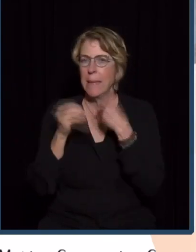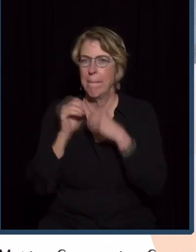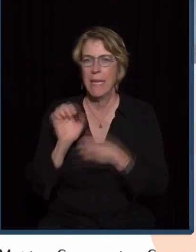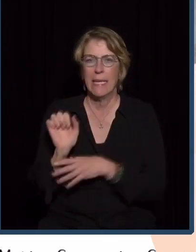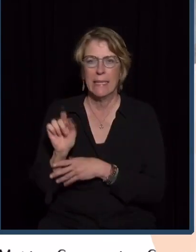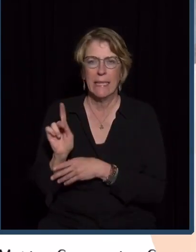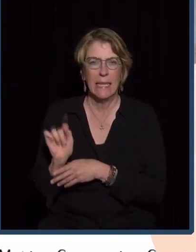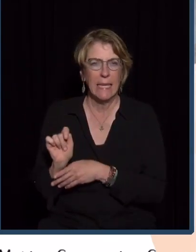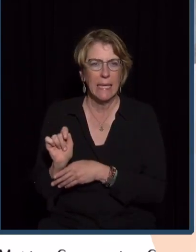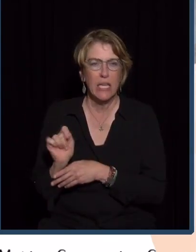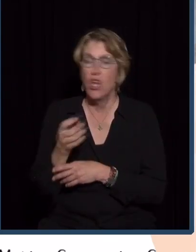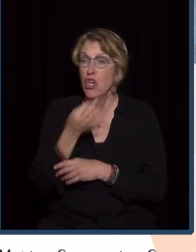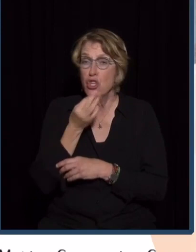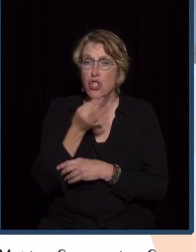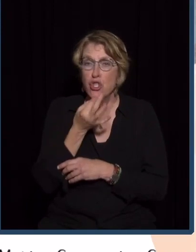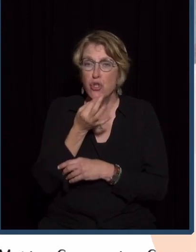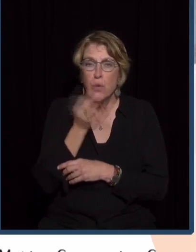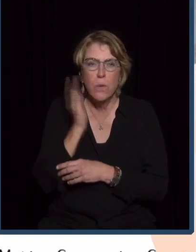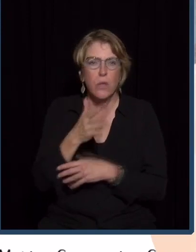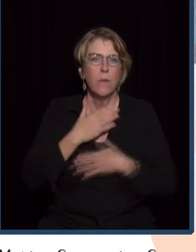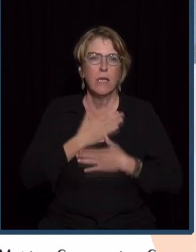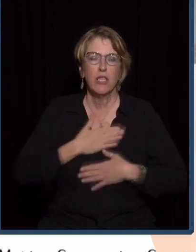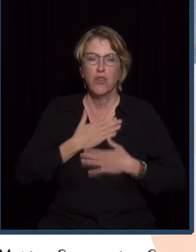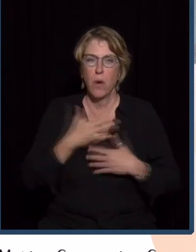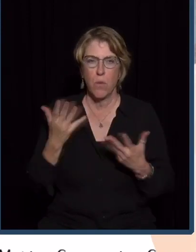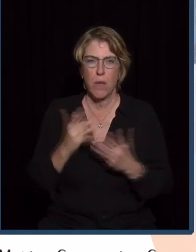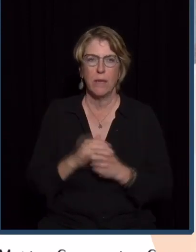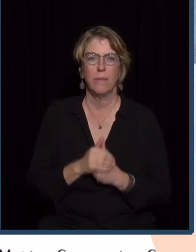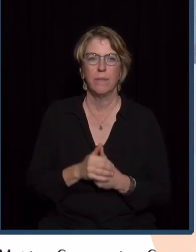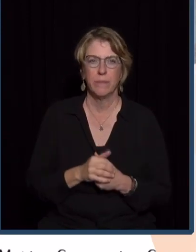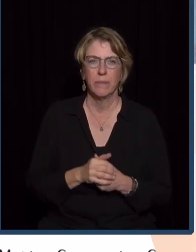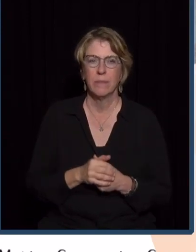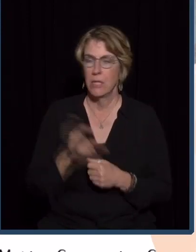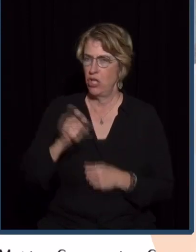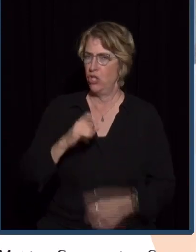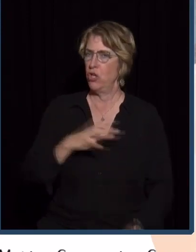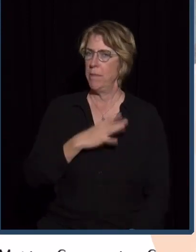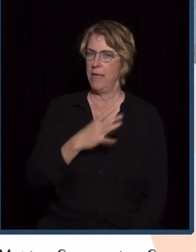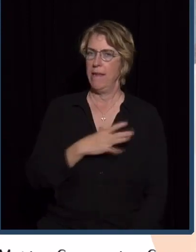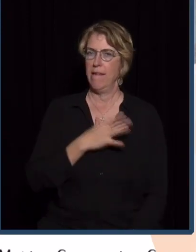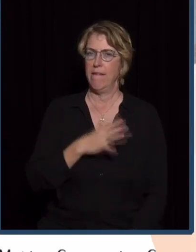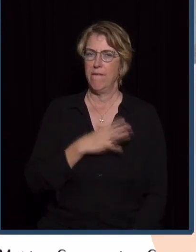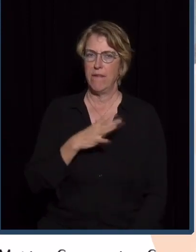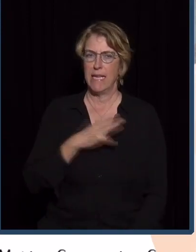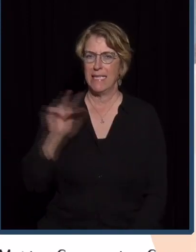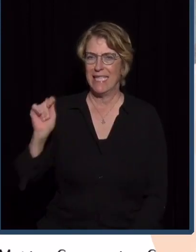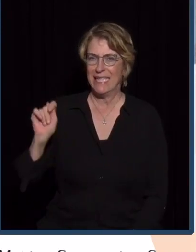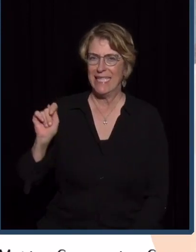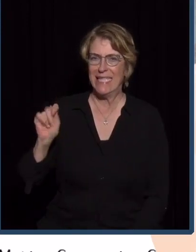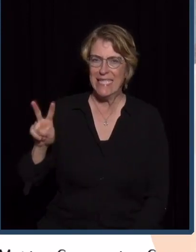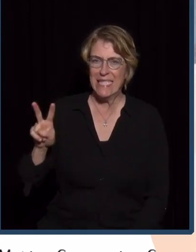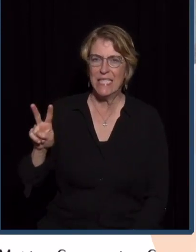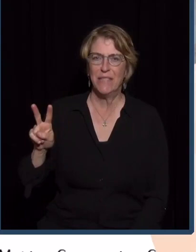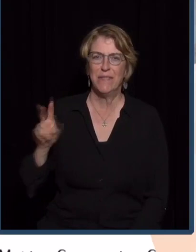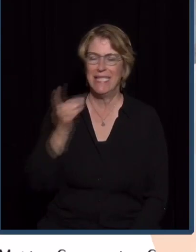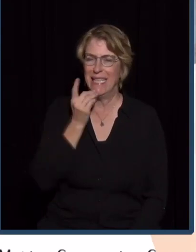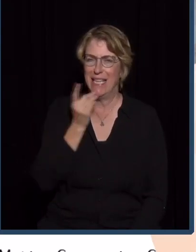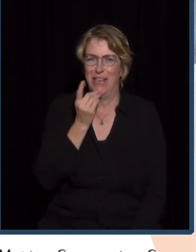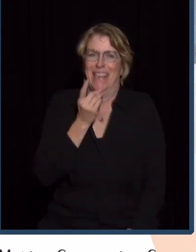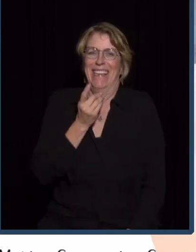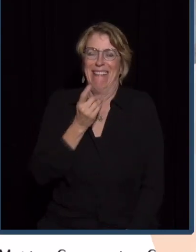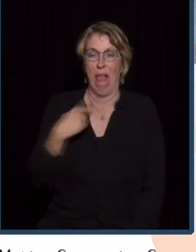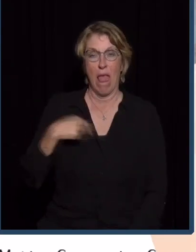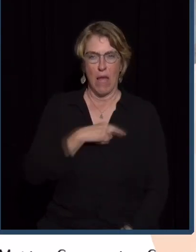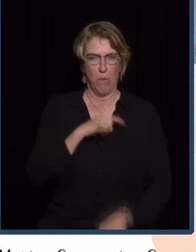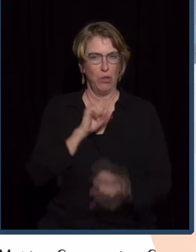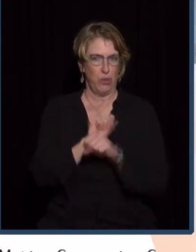about ready to enjoy. Gotcha. Well, it should be a nice, fancy TV dinner for you, basically. We're going to do all the